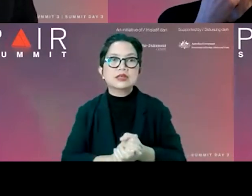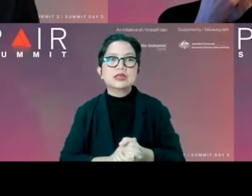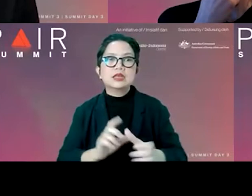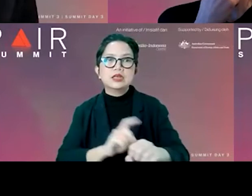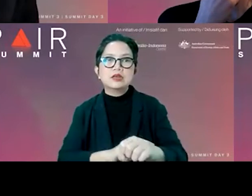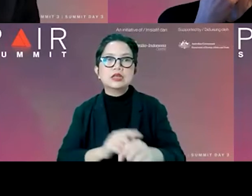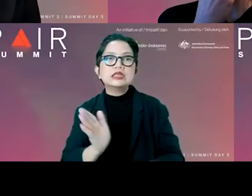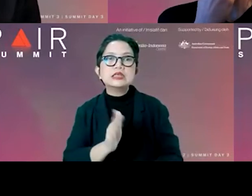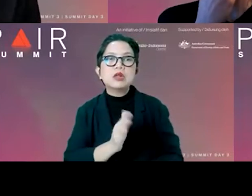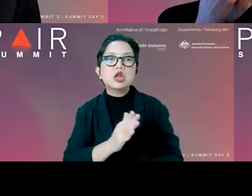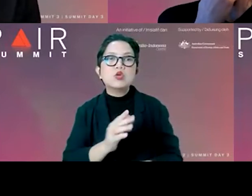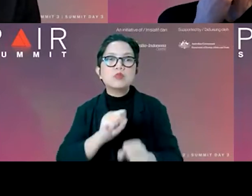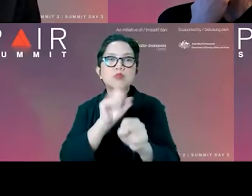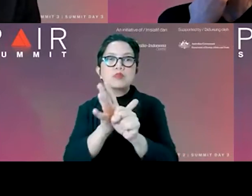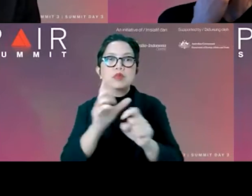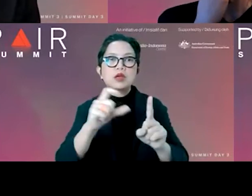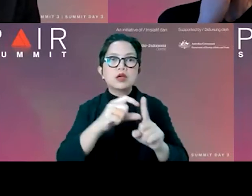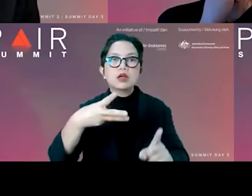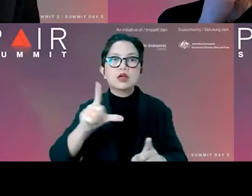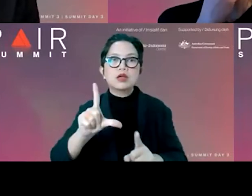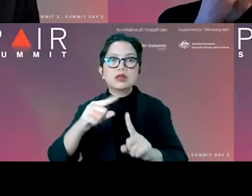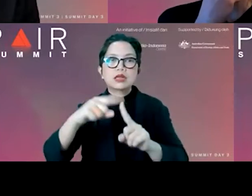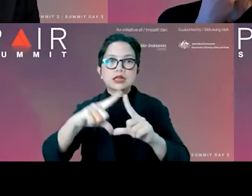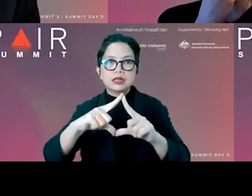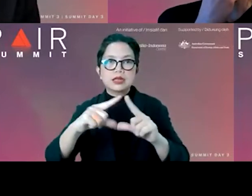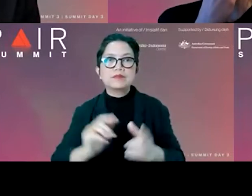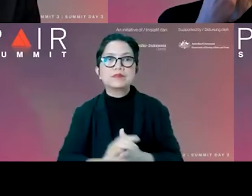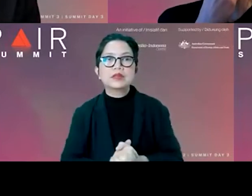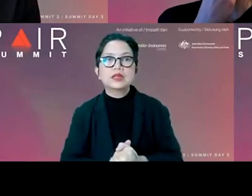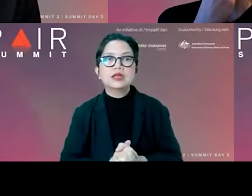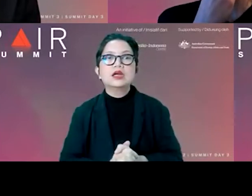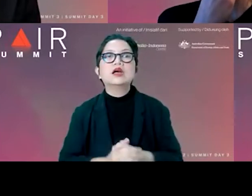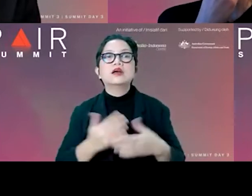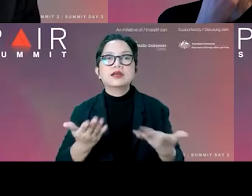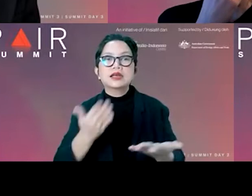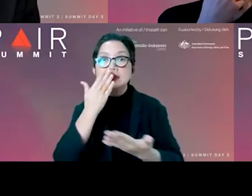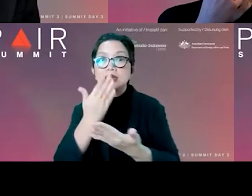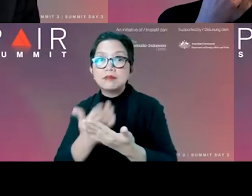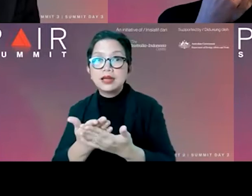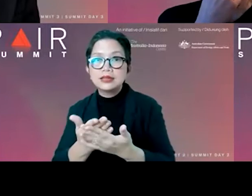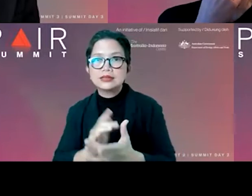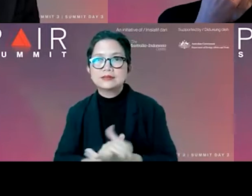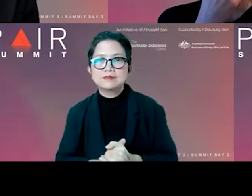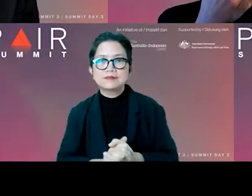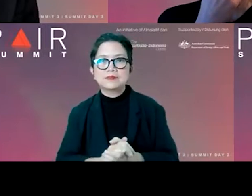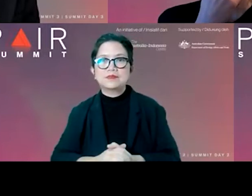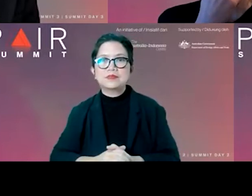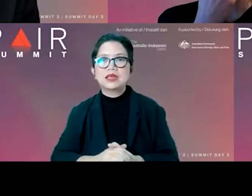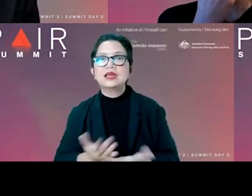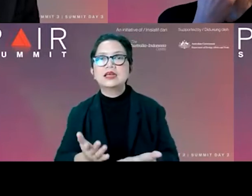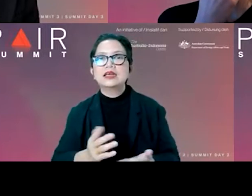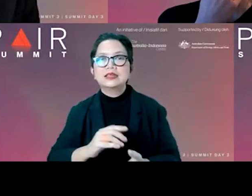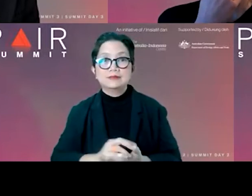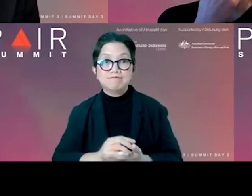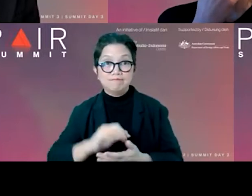was. Yeah, thanks, Helen, and it's certainly great to be here, and good morning and good afternoon for everyone that's joined us, depending on where